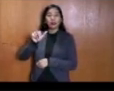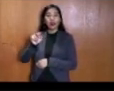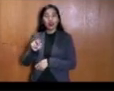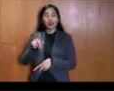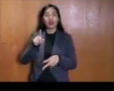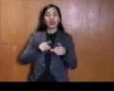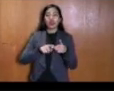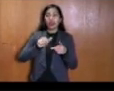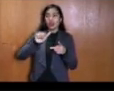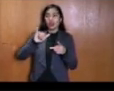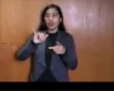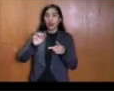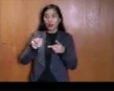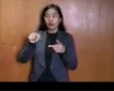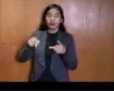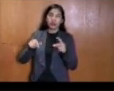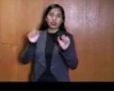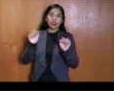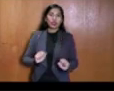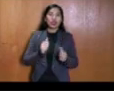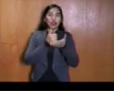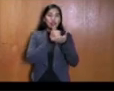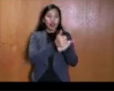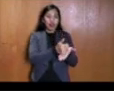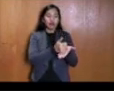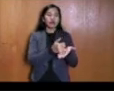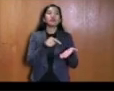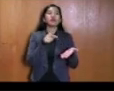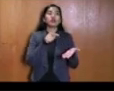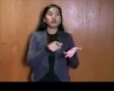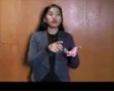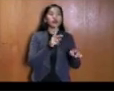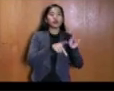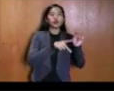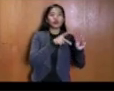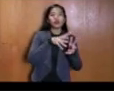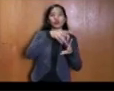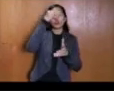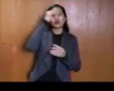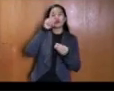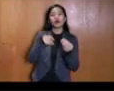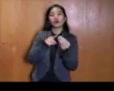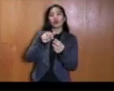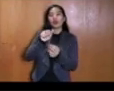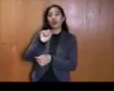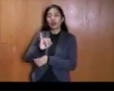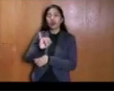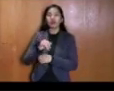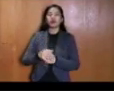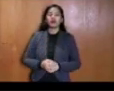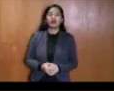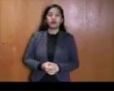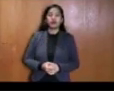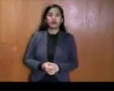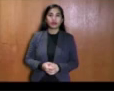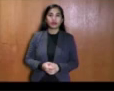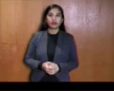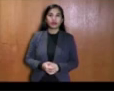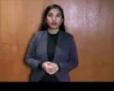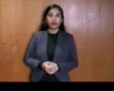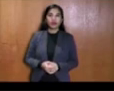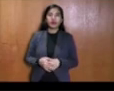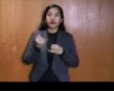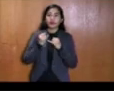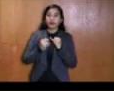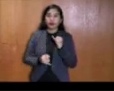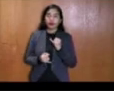can really help bridge AI and climate relevant sectors and also help build experts who can translate between fields. And